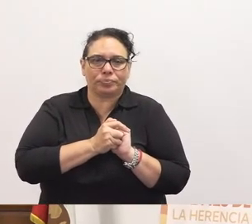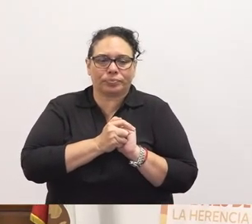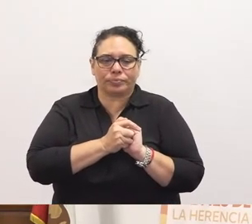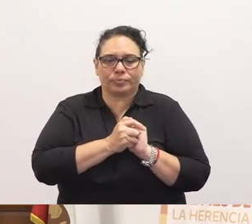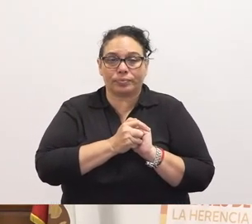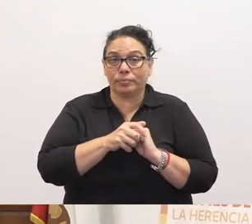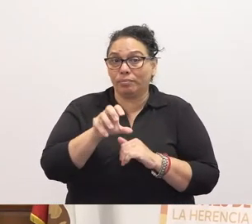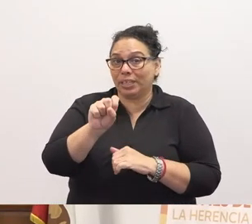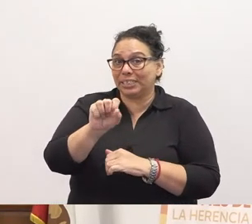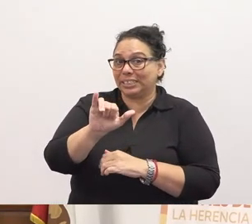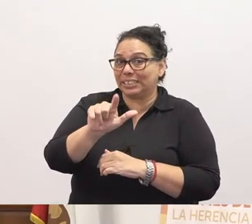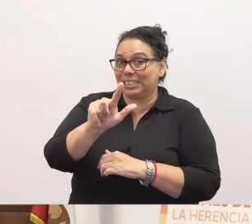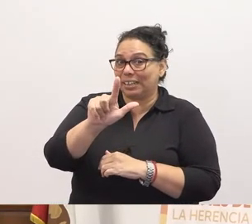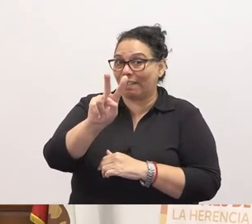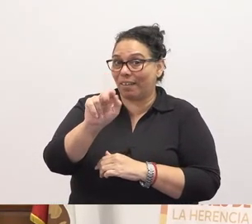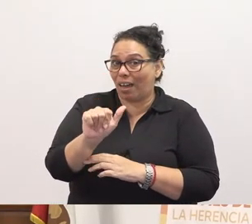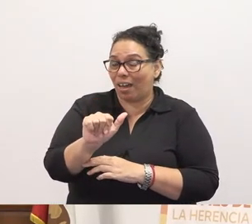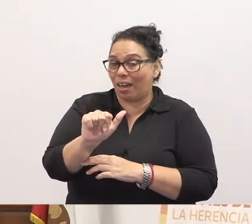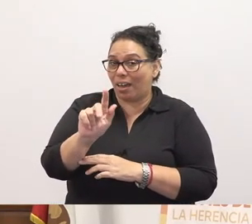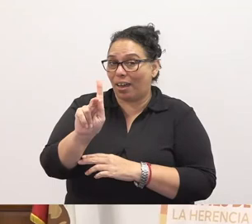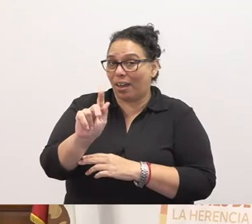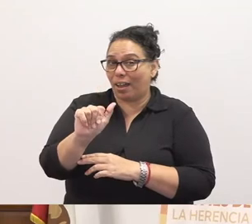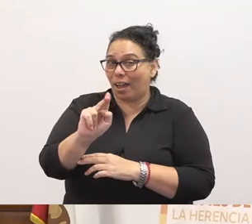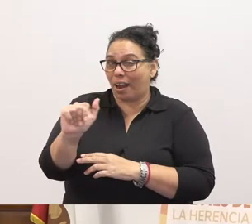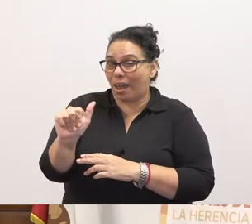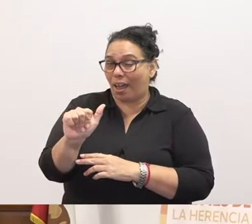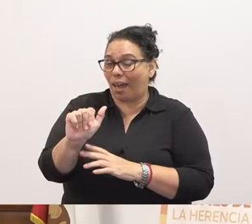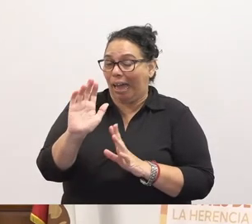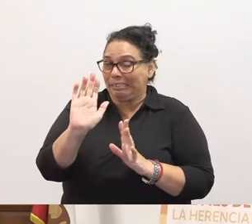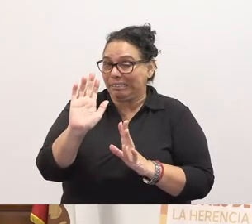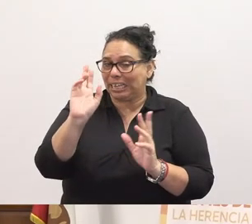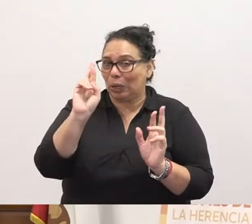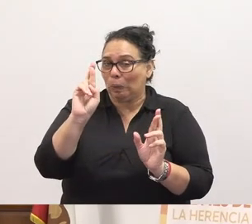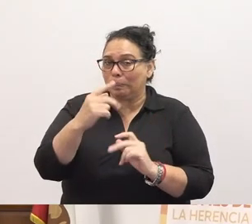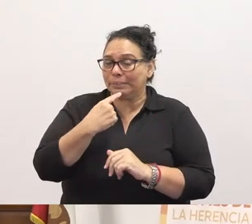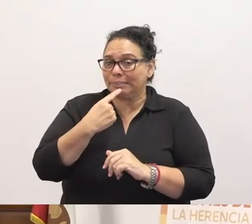Sovacana. I hope I've said that correctly.